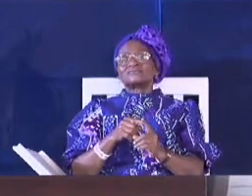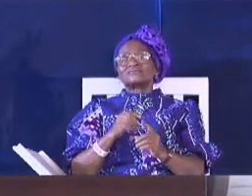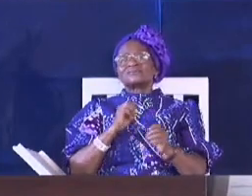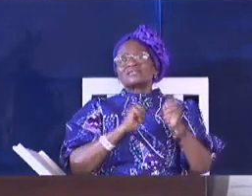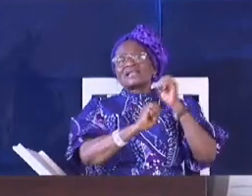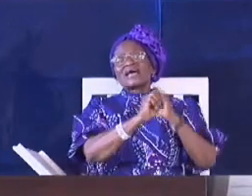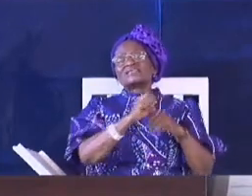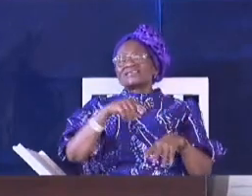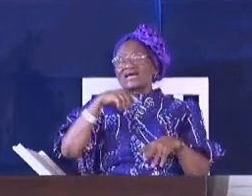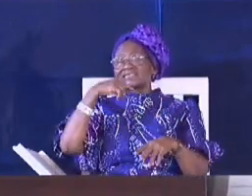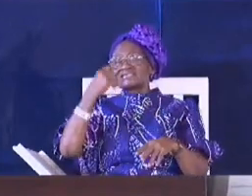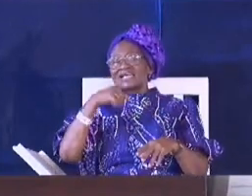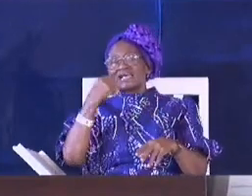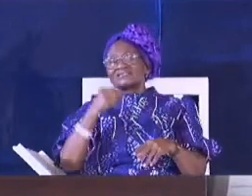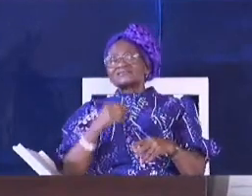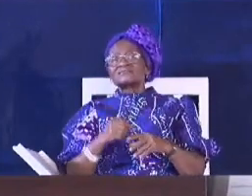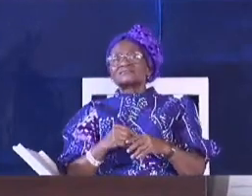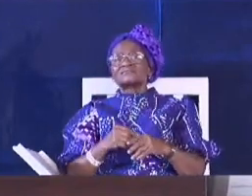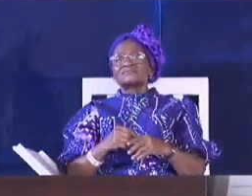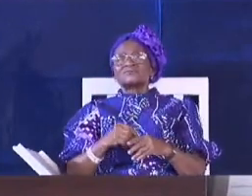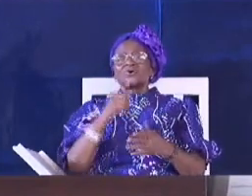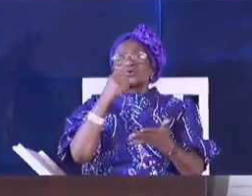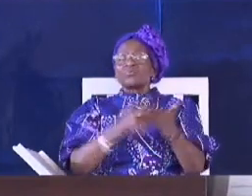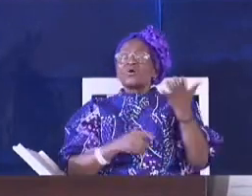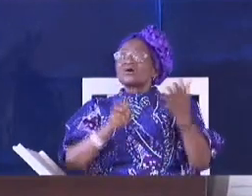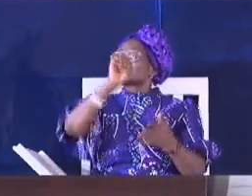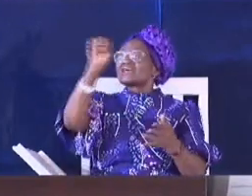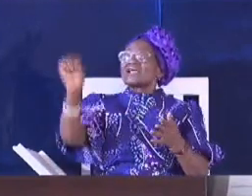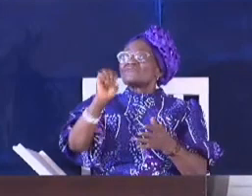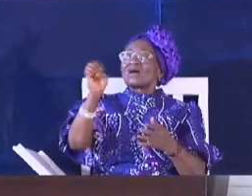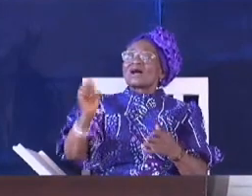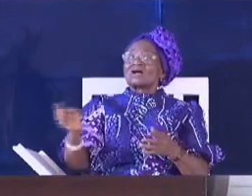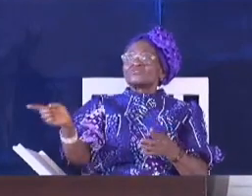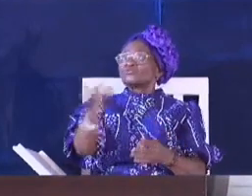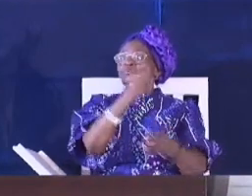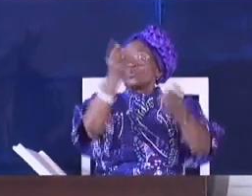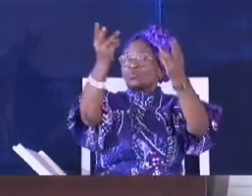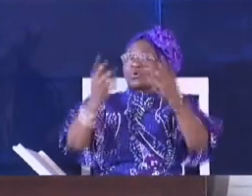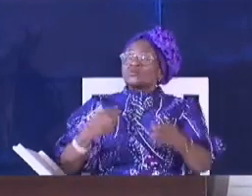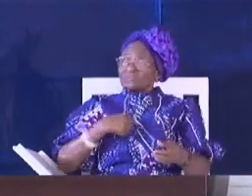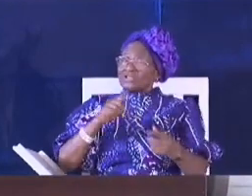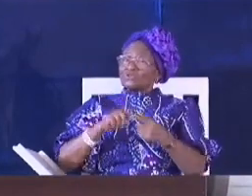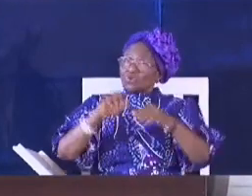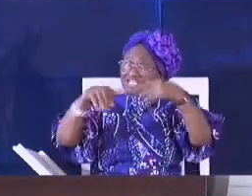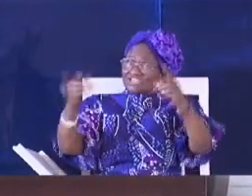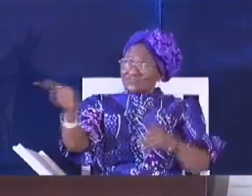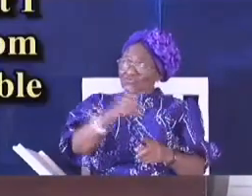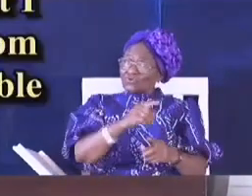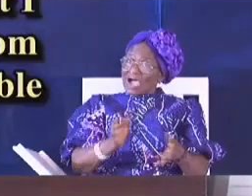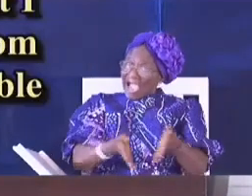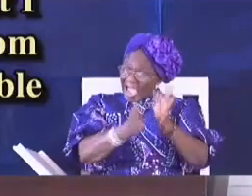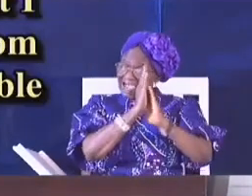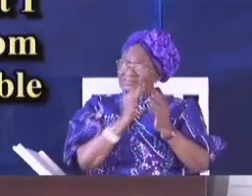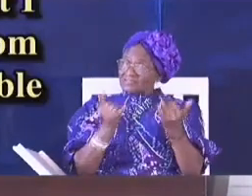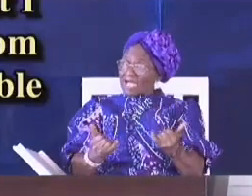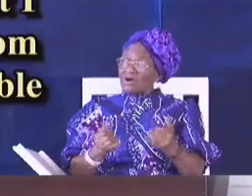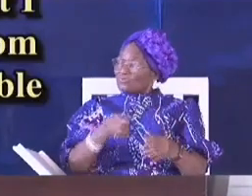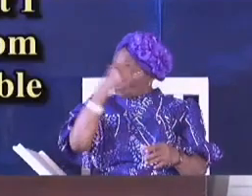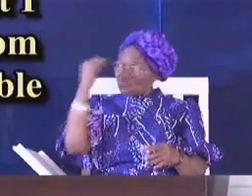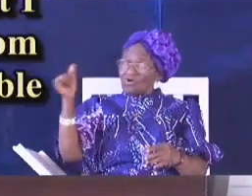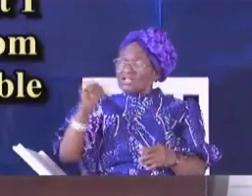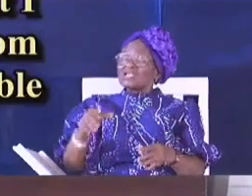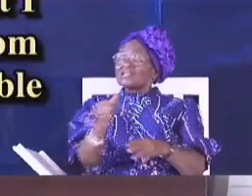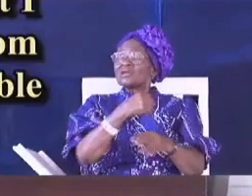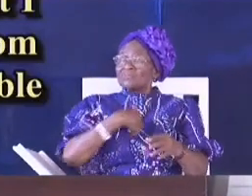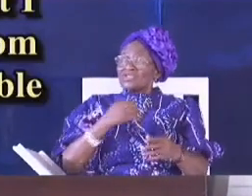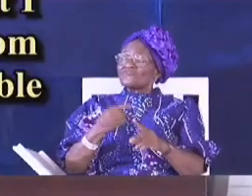Elijah said, whatever you want me to give to you, ask now before I be taken away from you. And he answered and said, I want